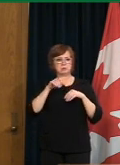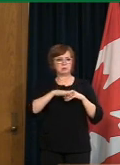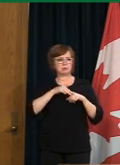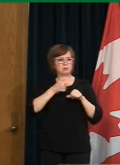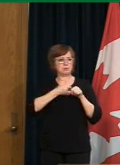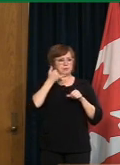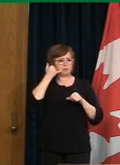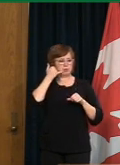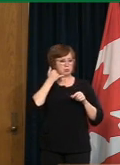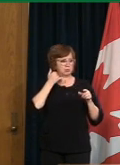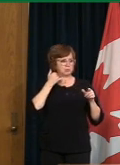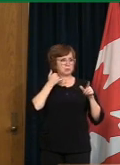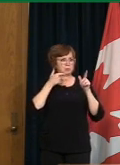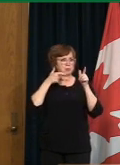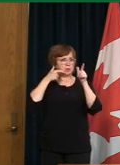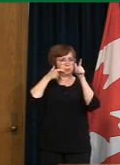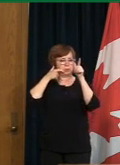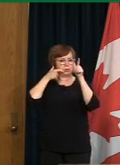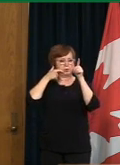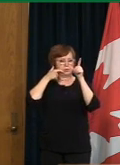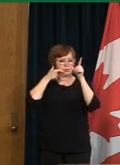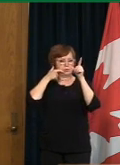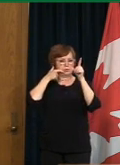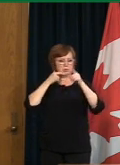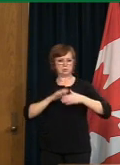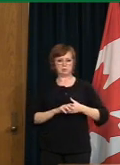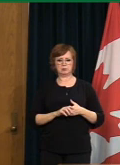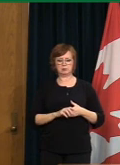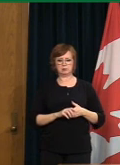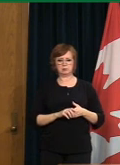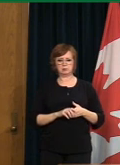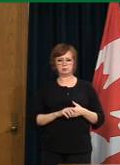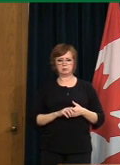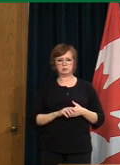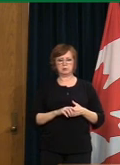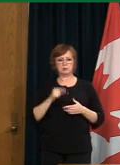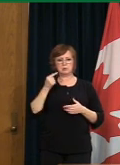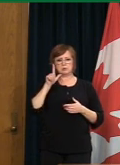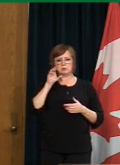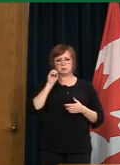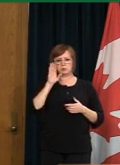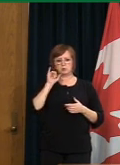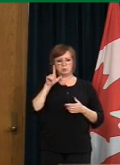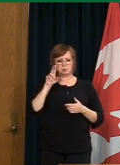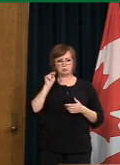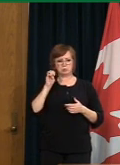phone line. Operator? We have Ryan Kessler with Global.